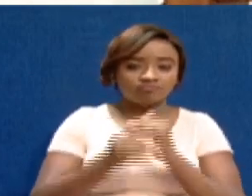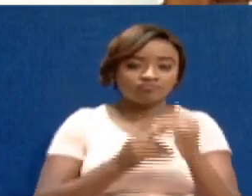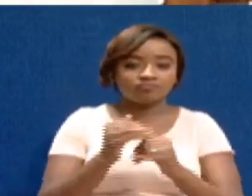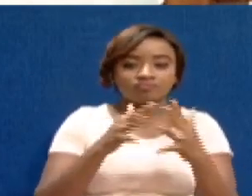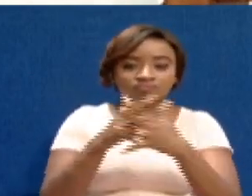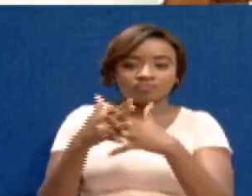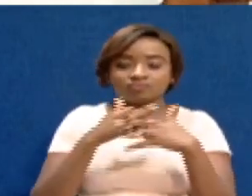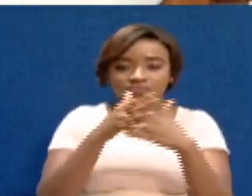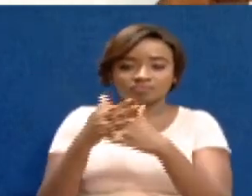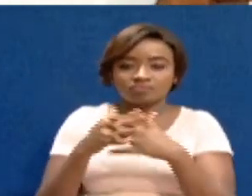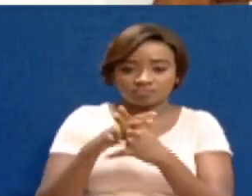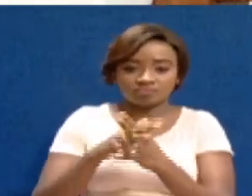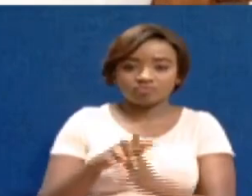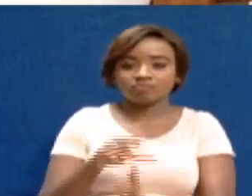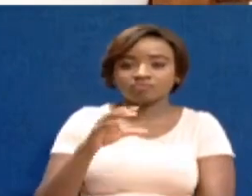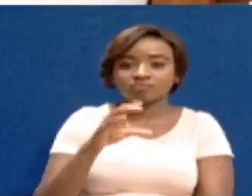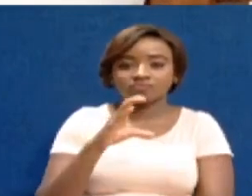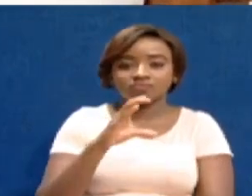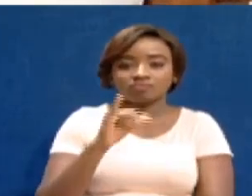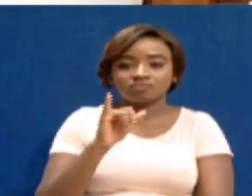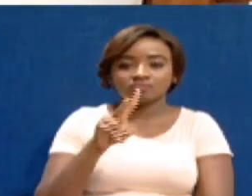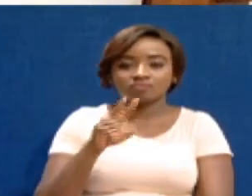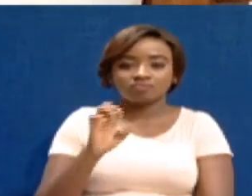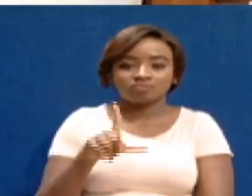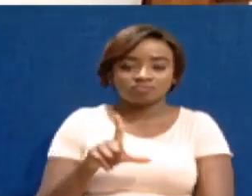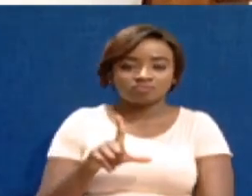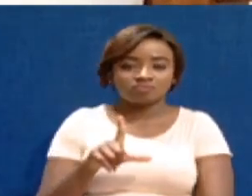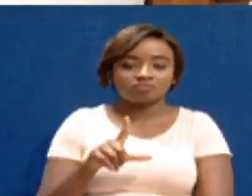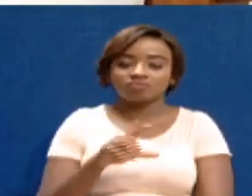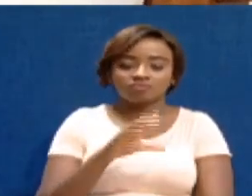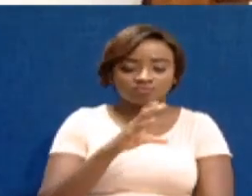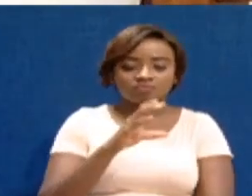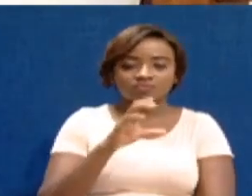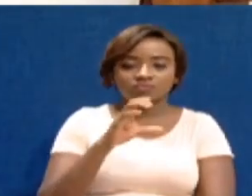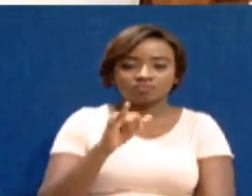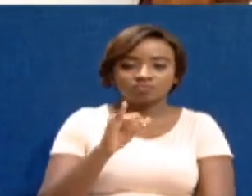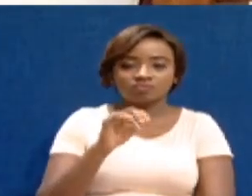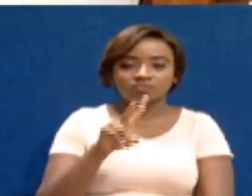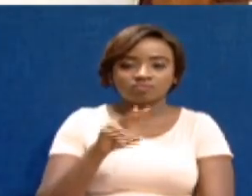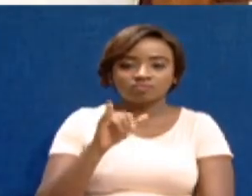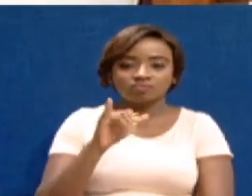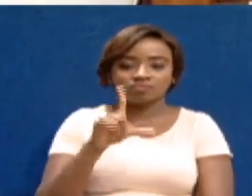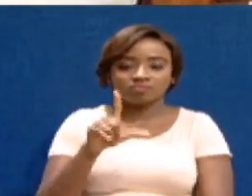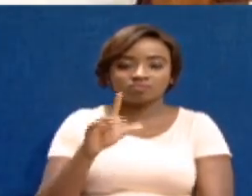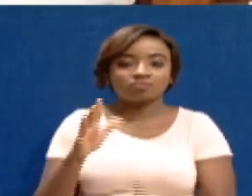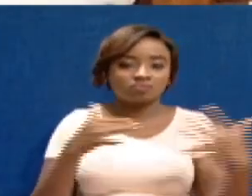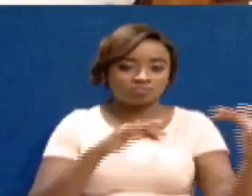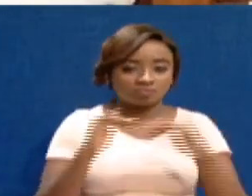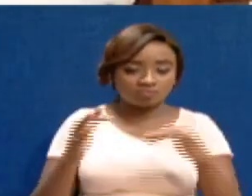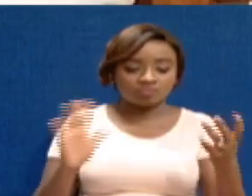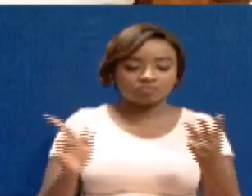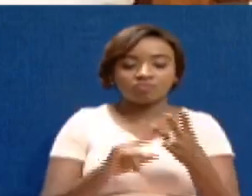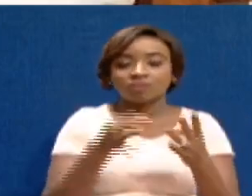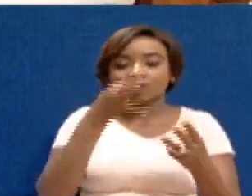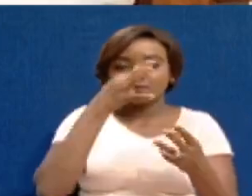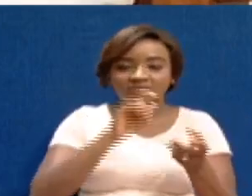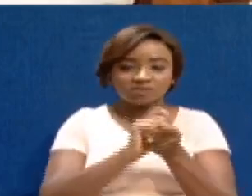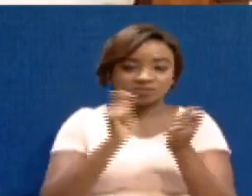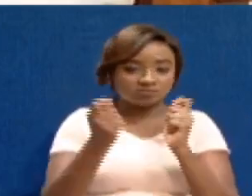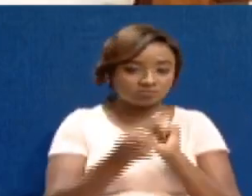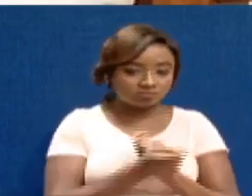clap. The opposition obviously have a higher level in terms of, that's why traditionally they have shadow